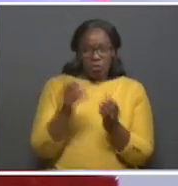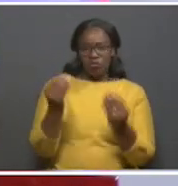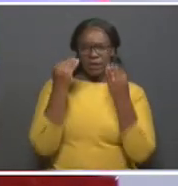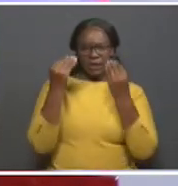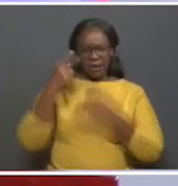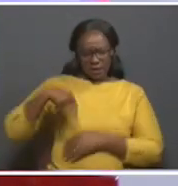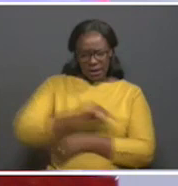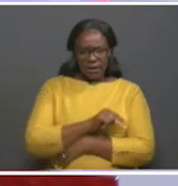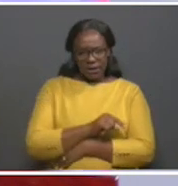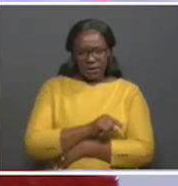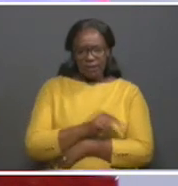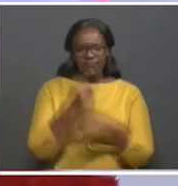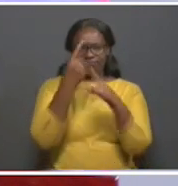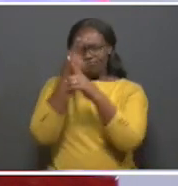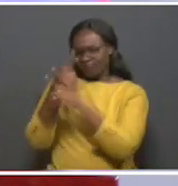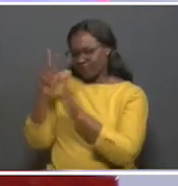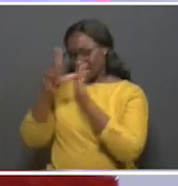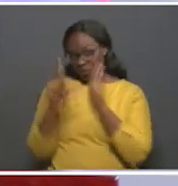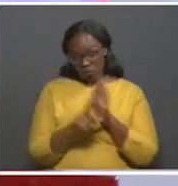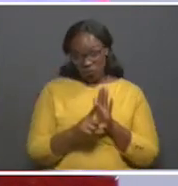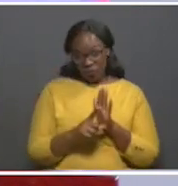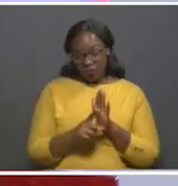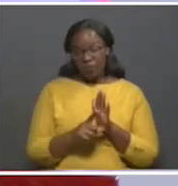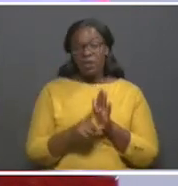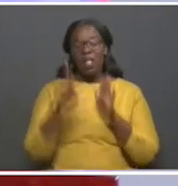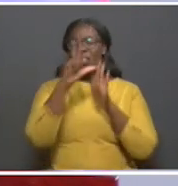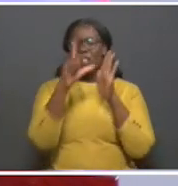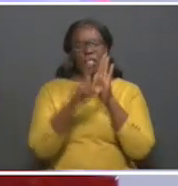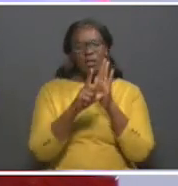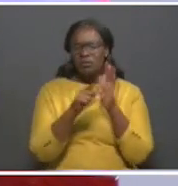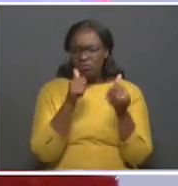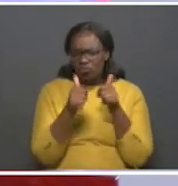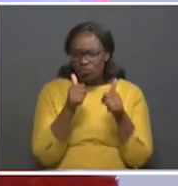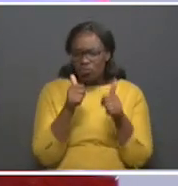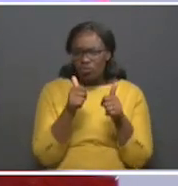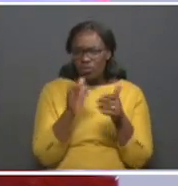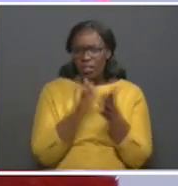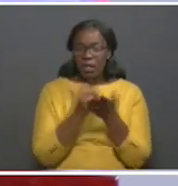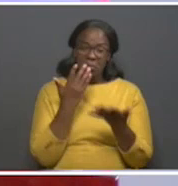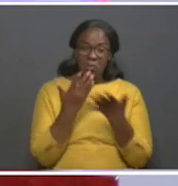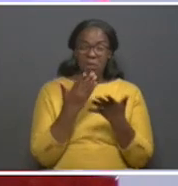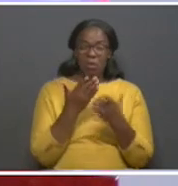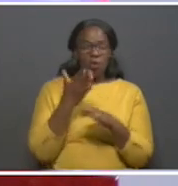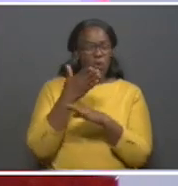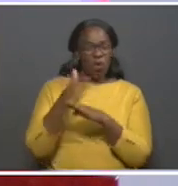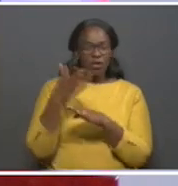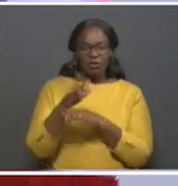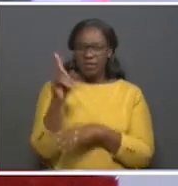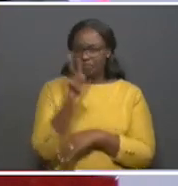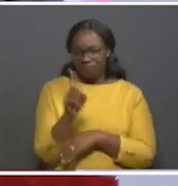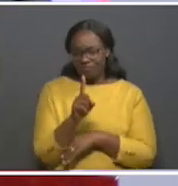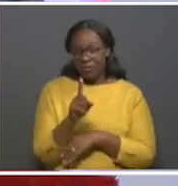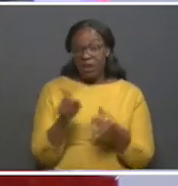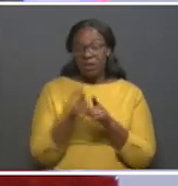us various lessons. Lessons that should not be wasted. And so